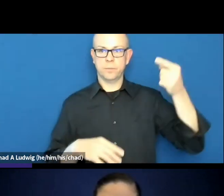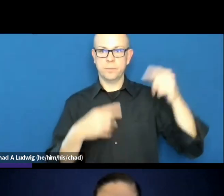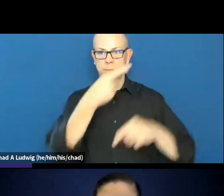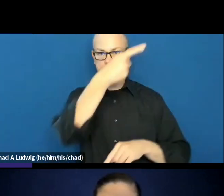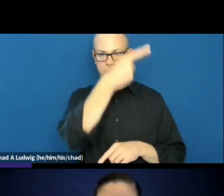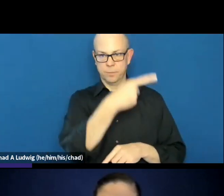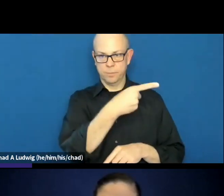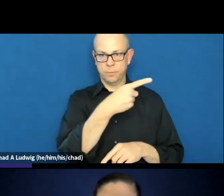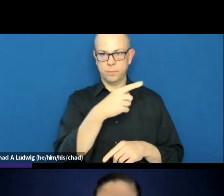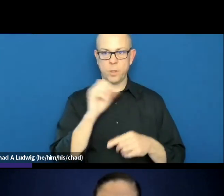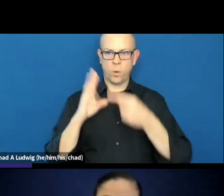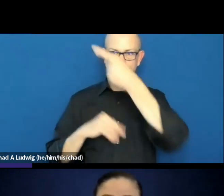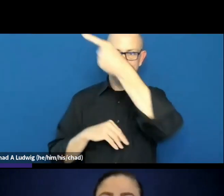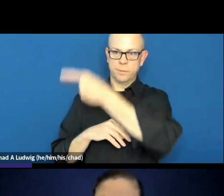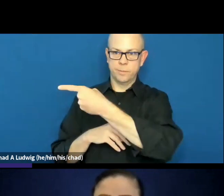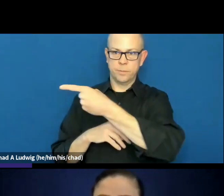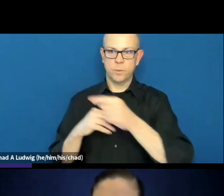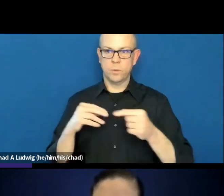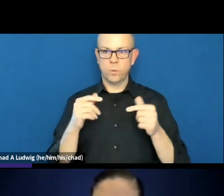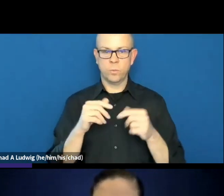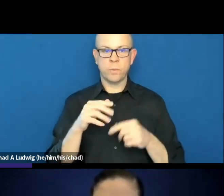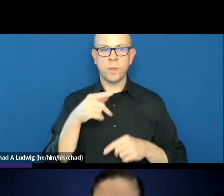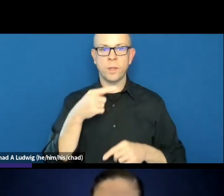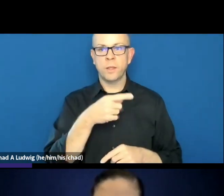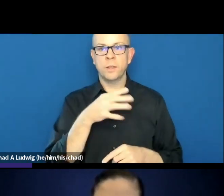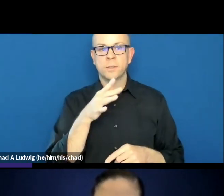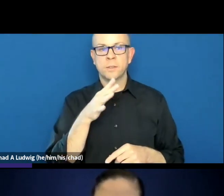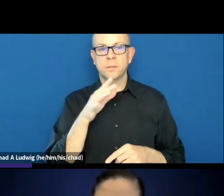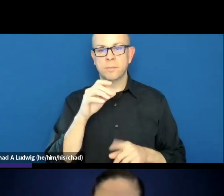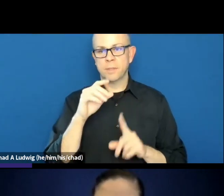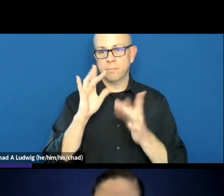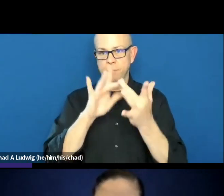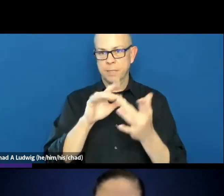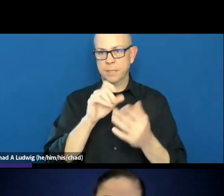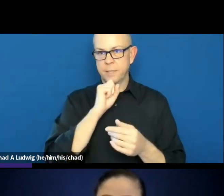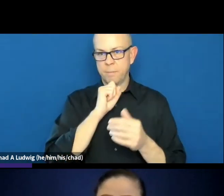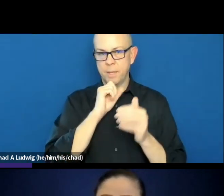As I said, our contact information is listed on the slide.